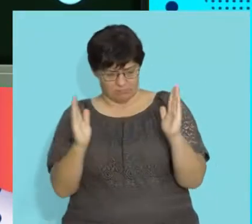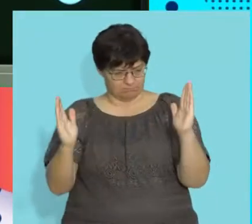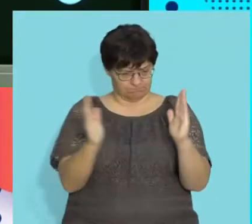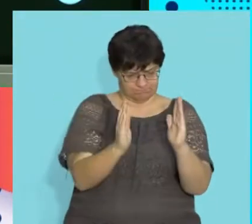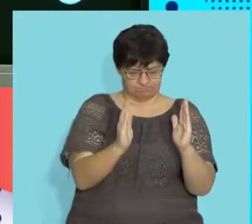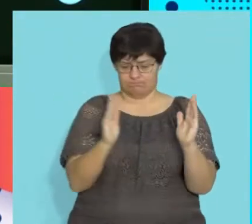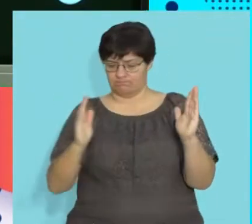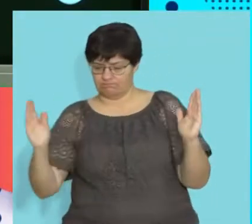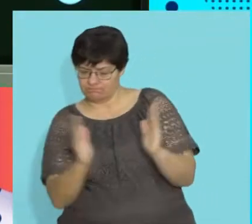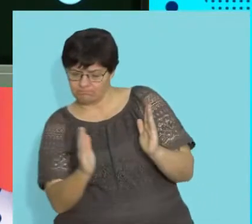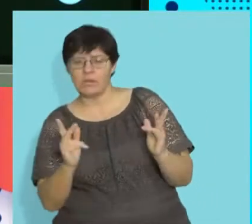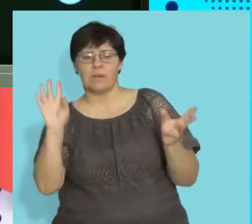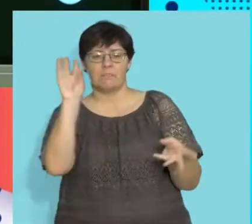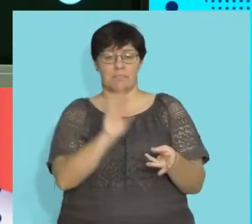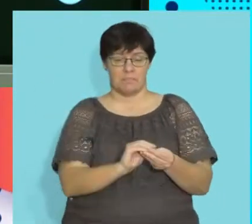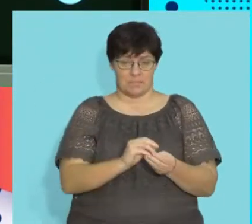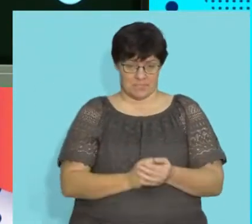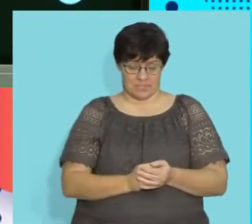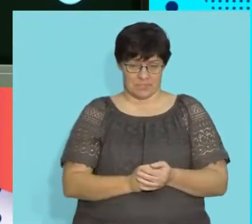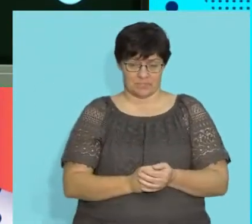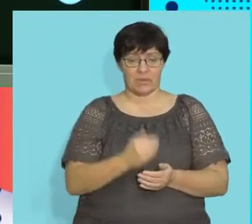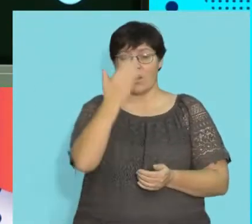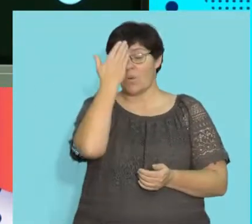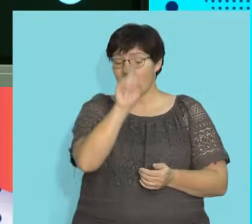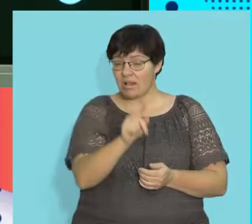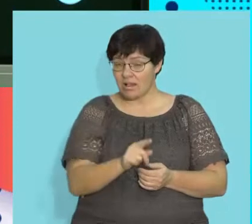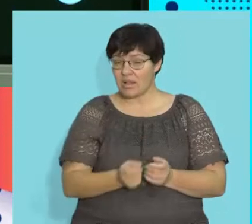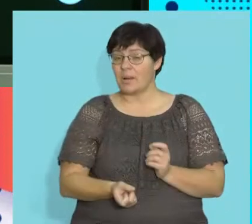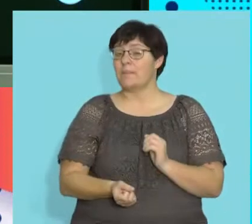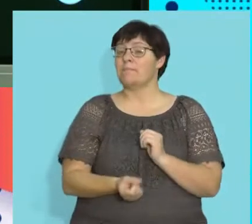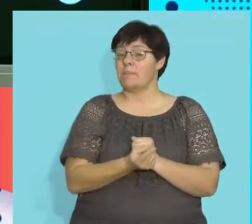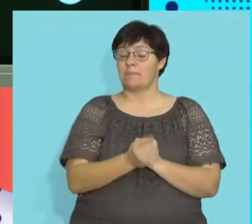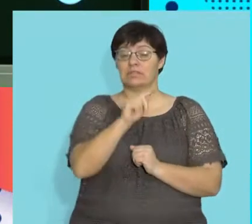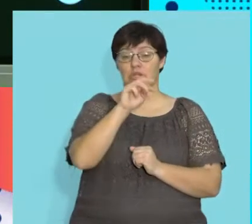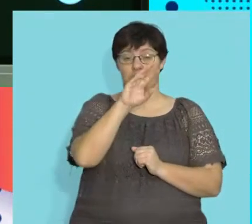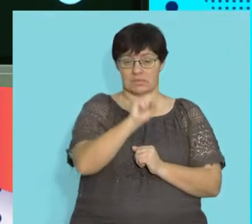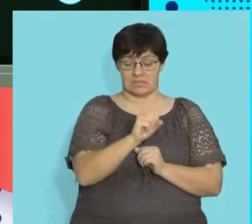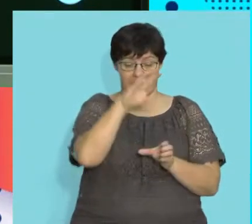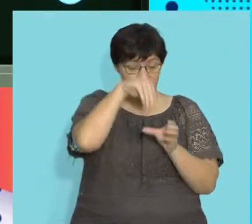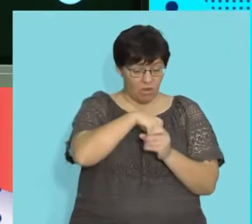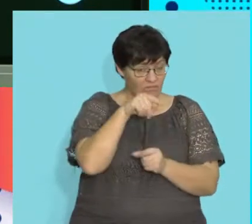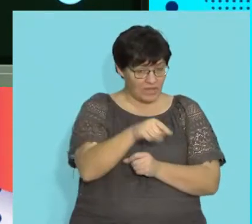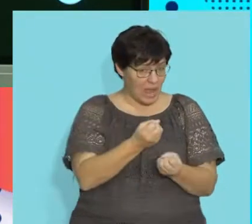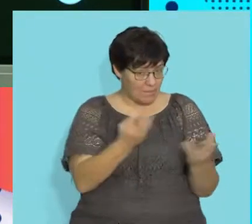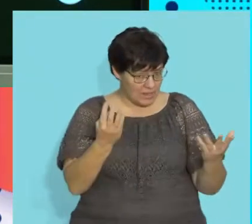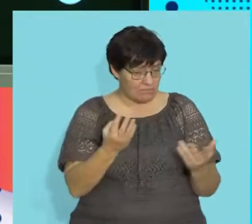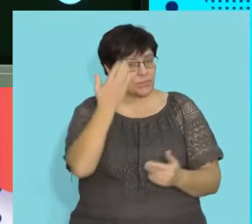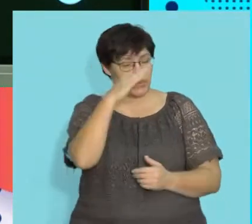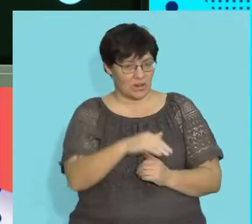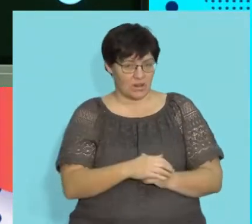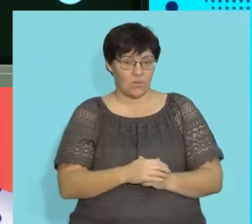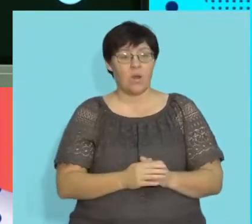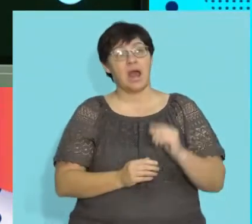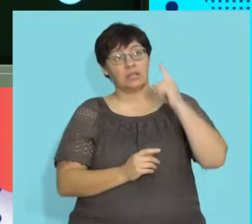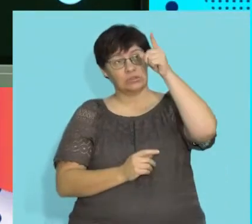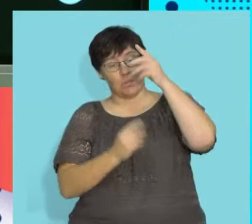terms within a sequence together. We know how to determine how many terms are involved in that sum by